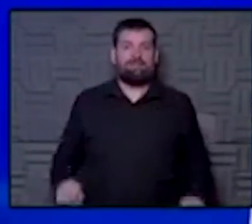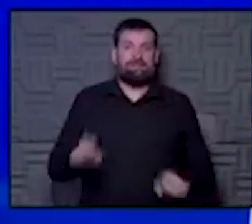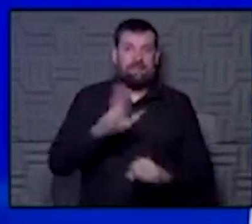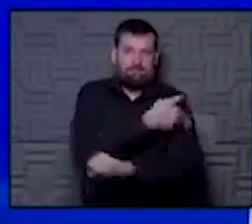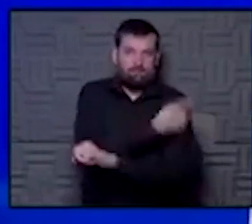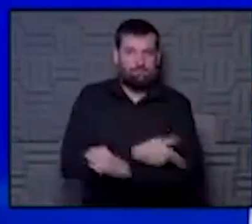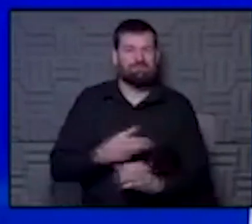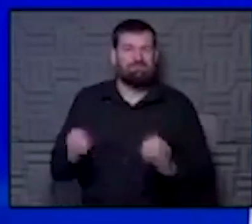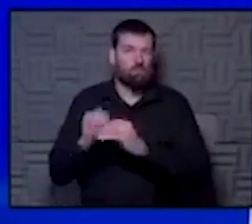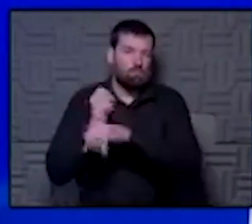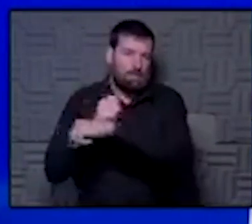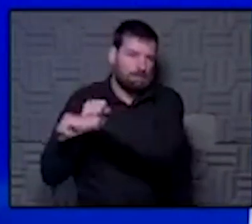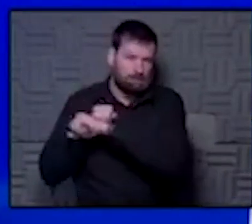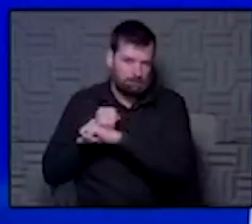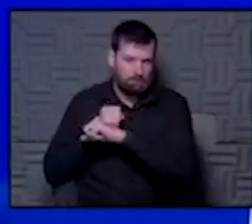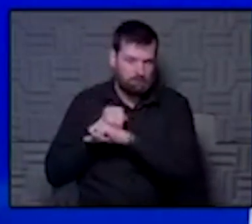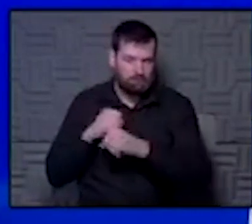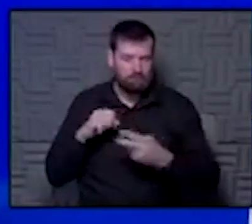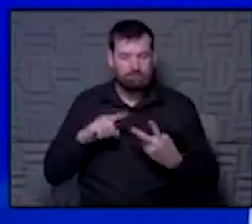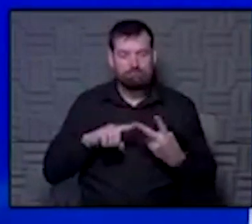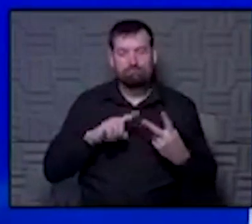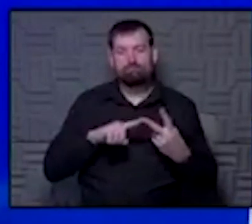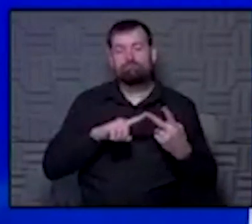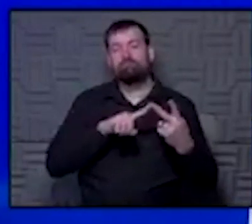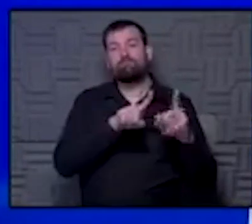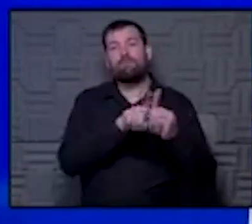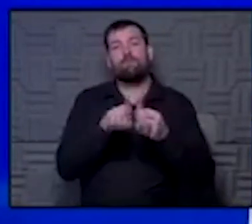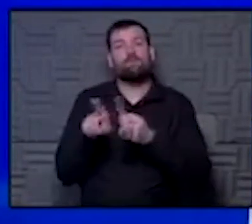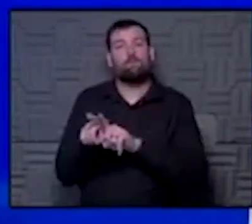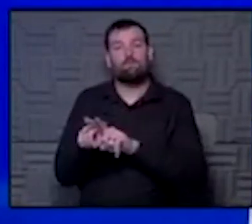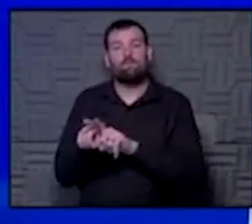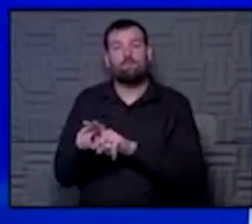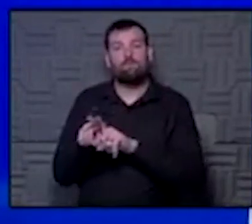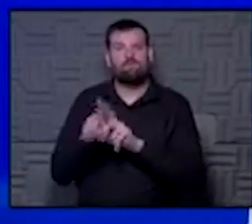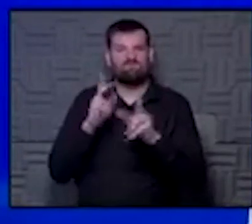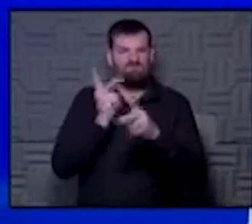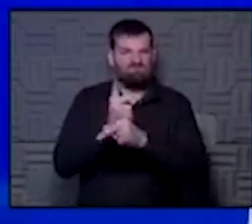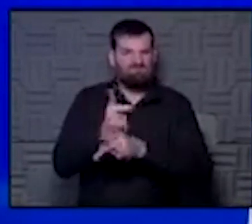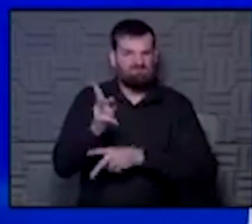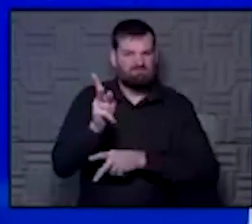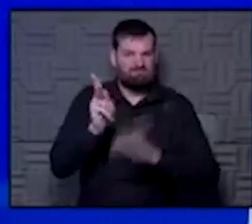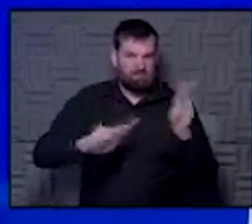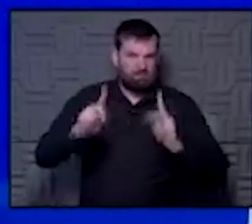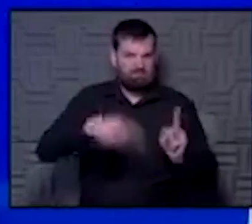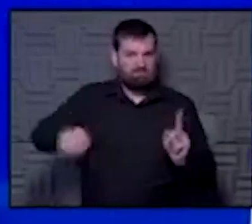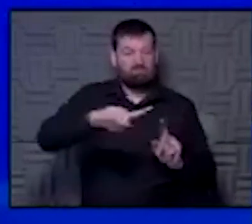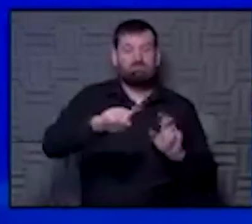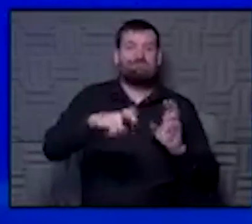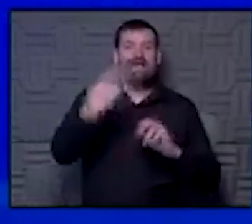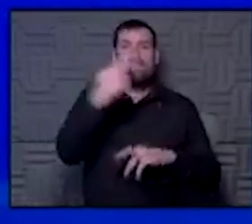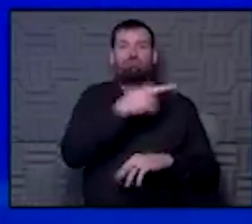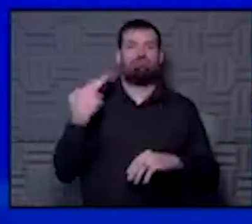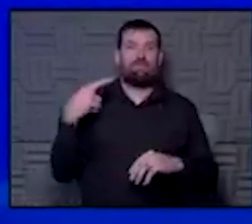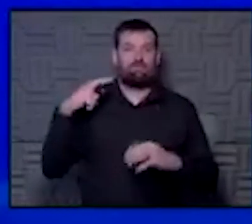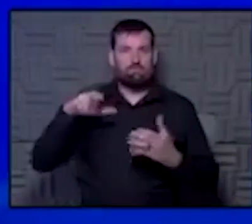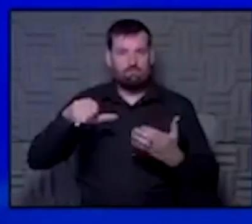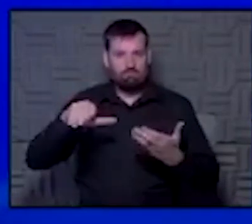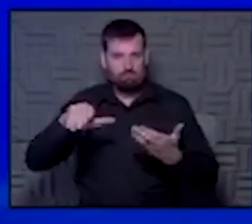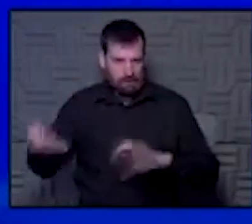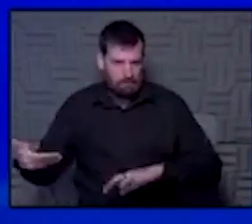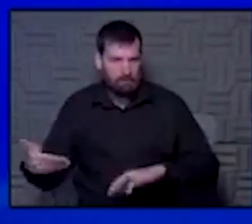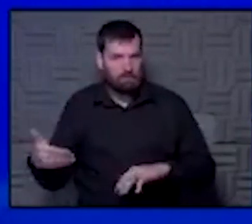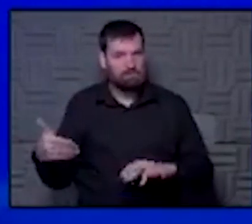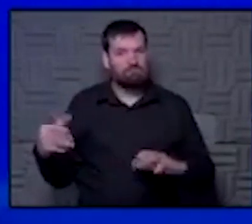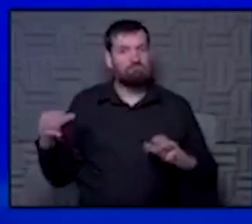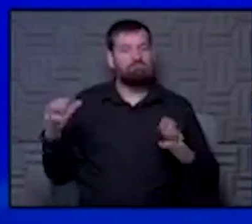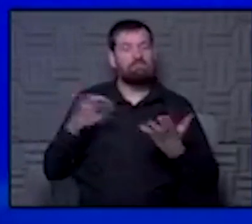are more protected, and we start to take care of the people who are most vulnerable for death around this. So that already begins to ease the